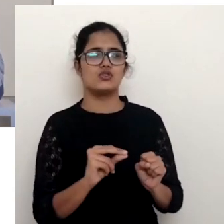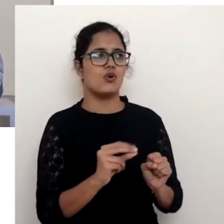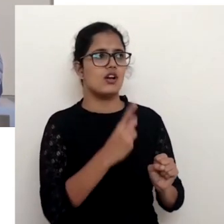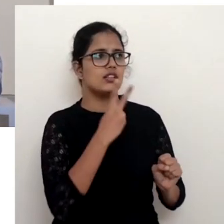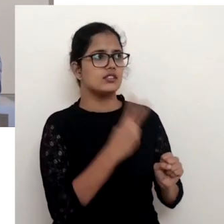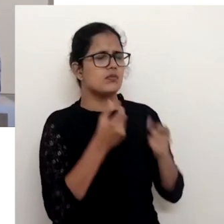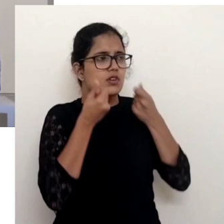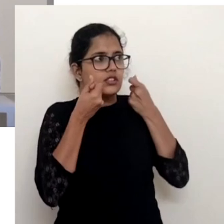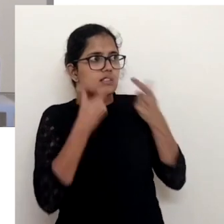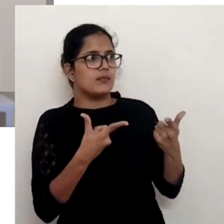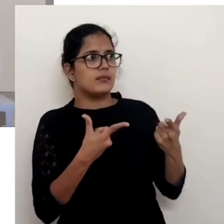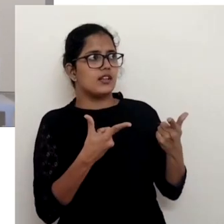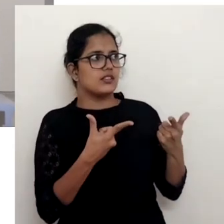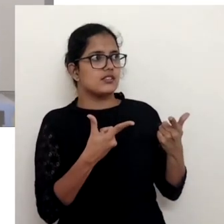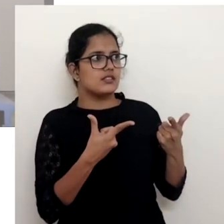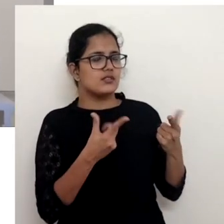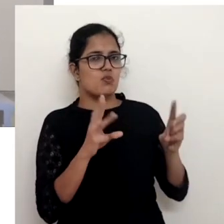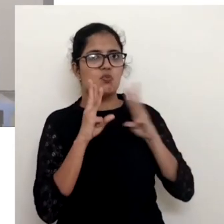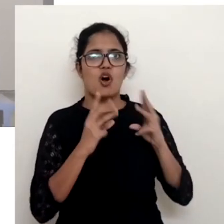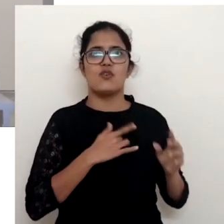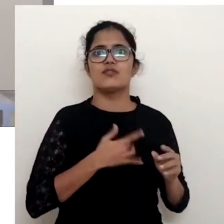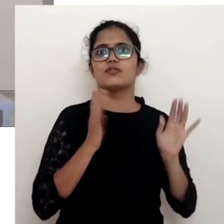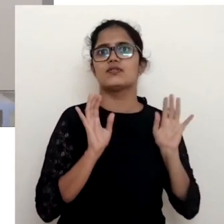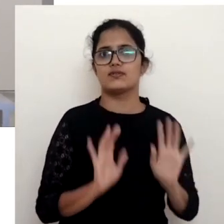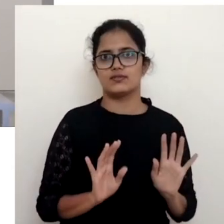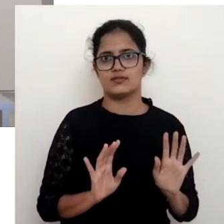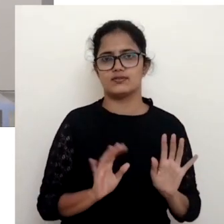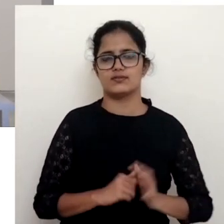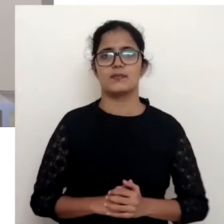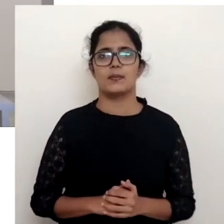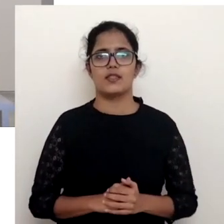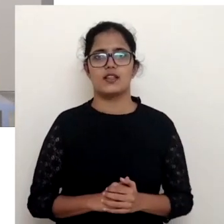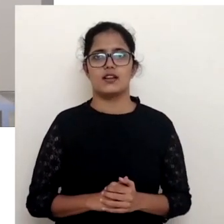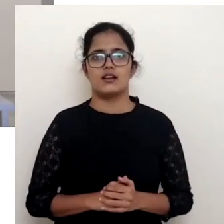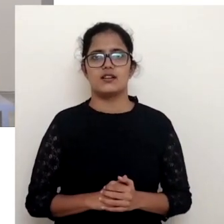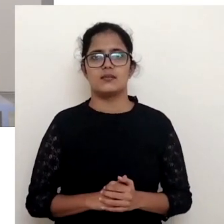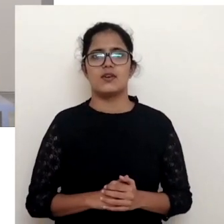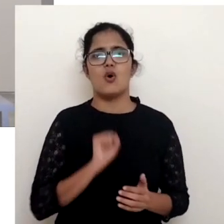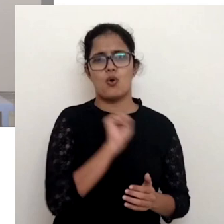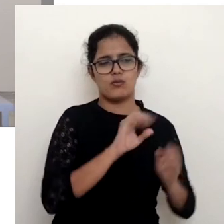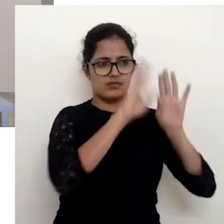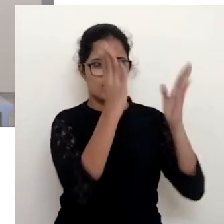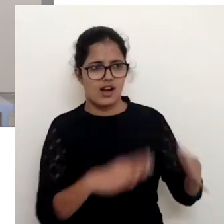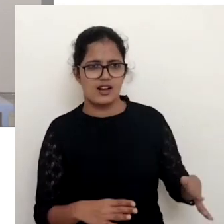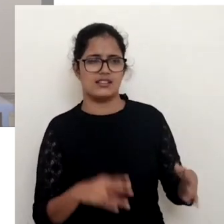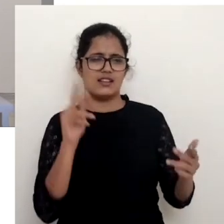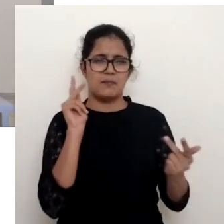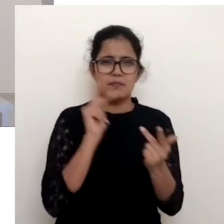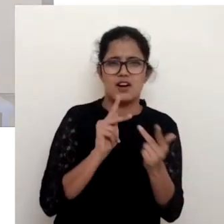when you see them. They really announce themselves. She wanted your sensorium to be